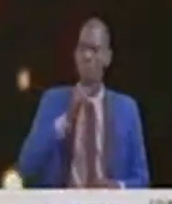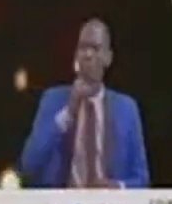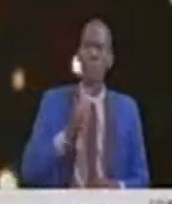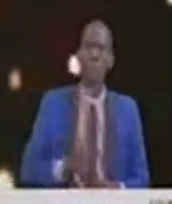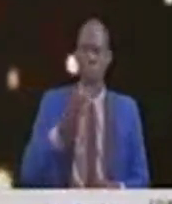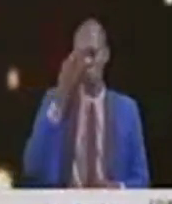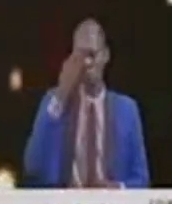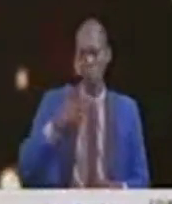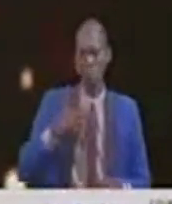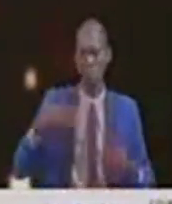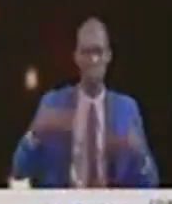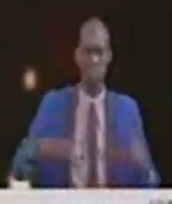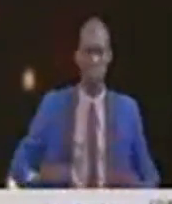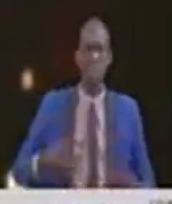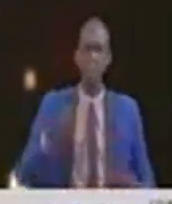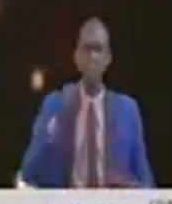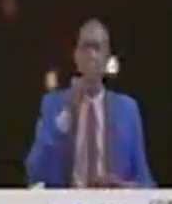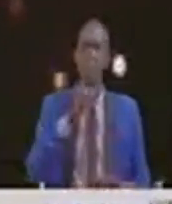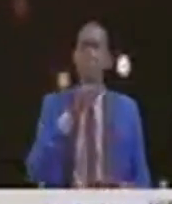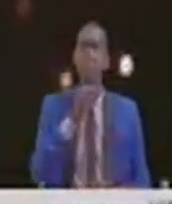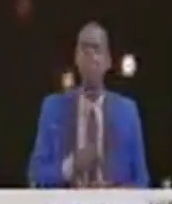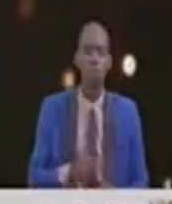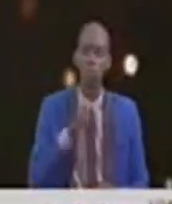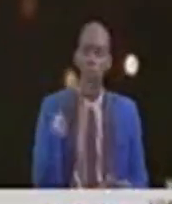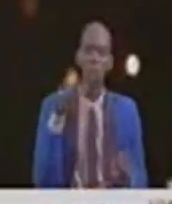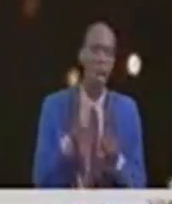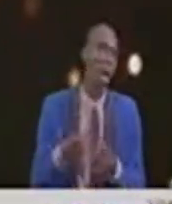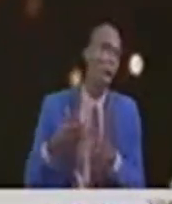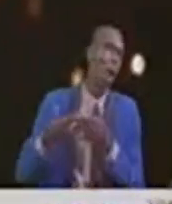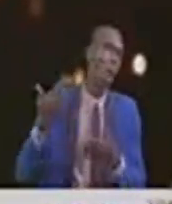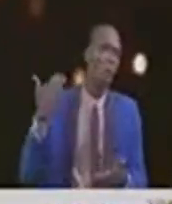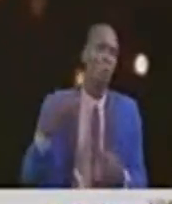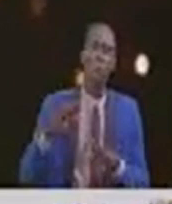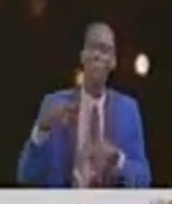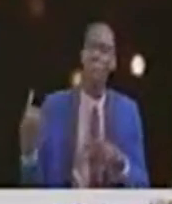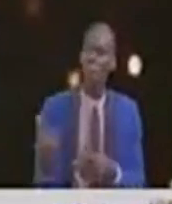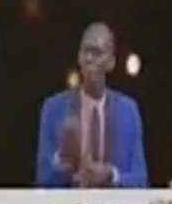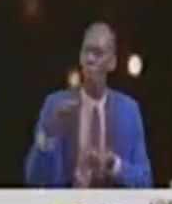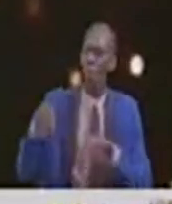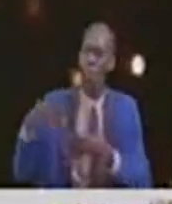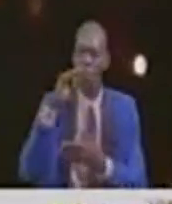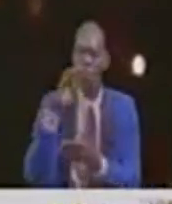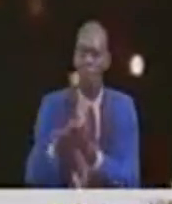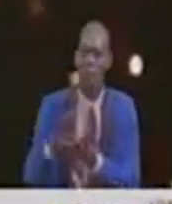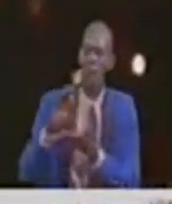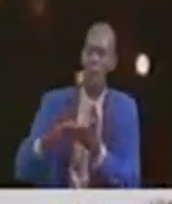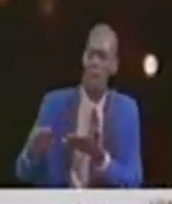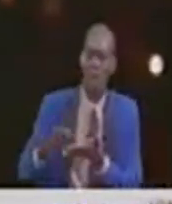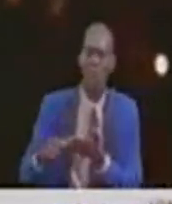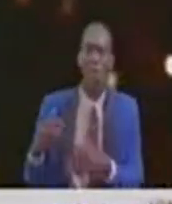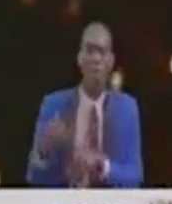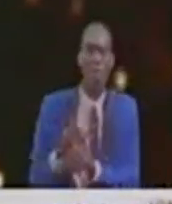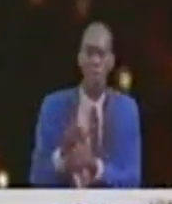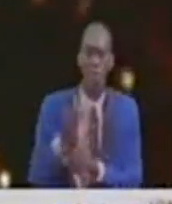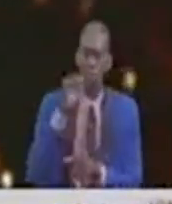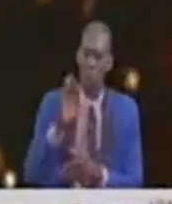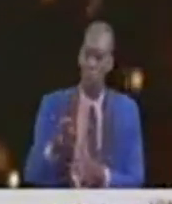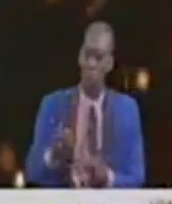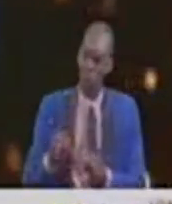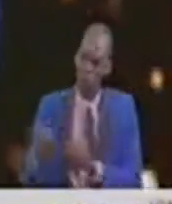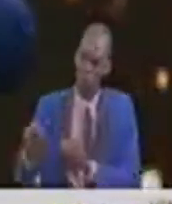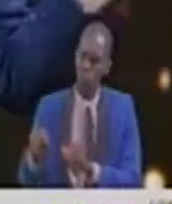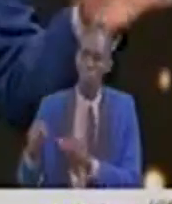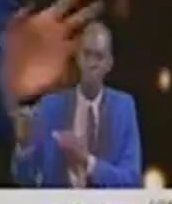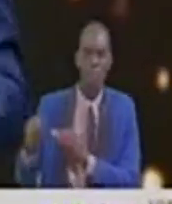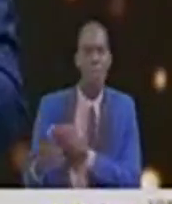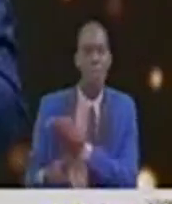fresh as it used to be. And he's always giving excuse, and he's pushing the woman to go